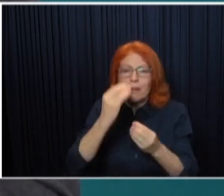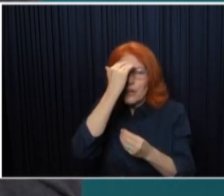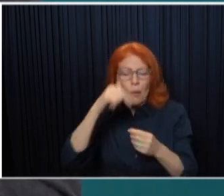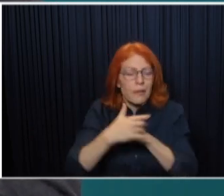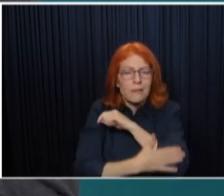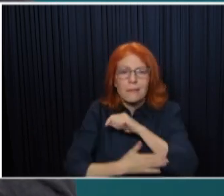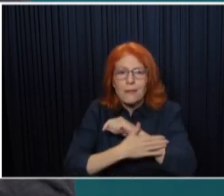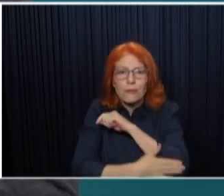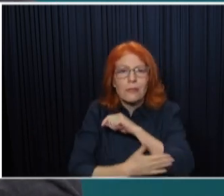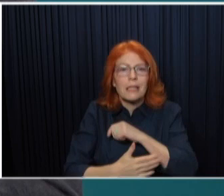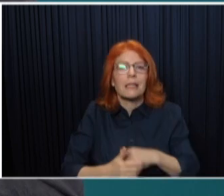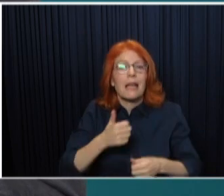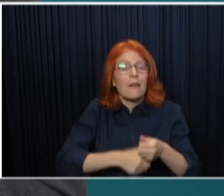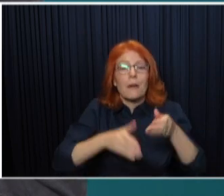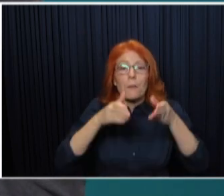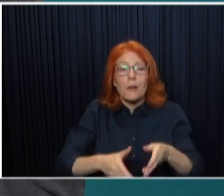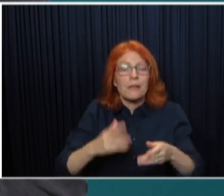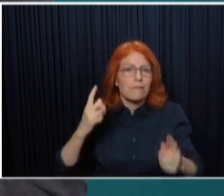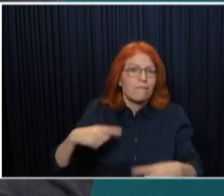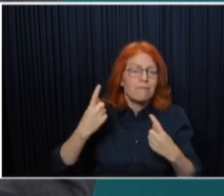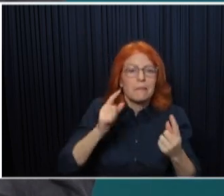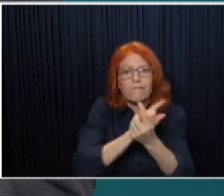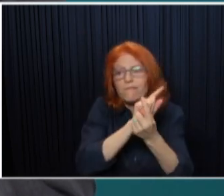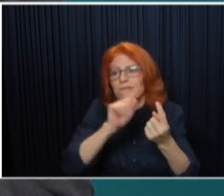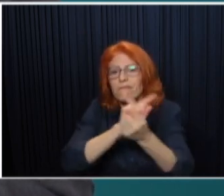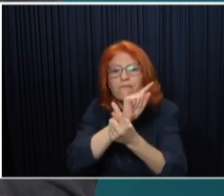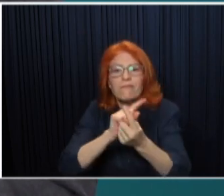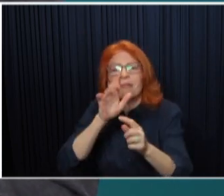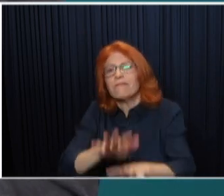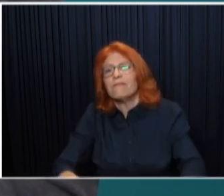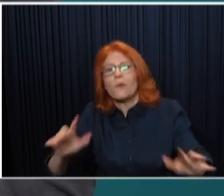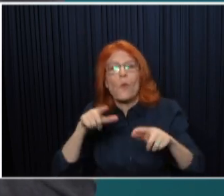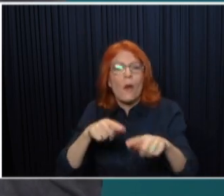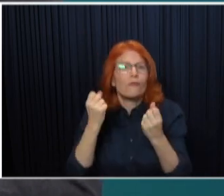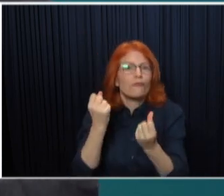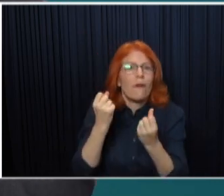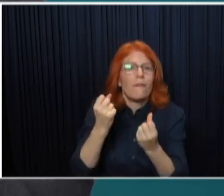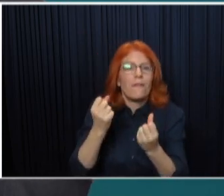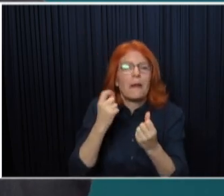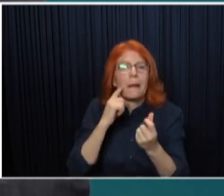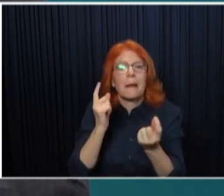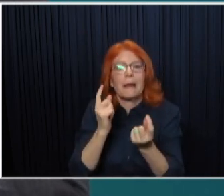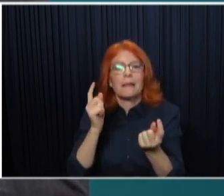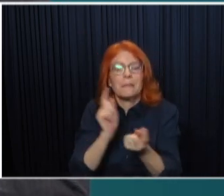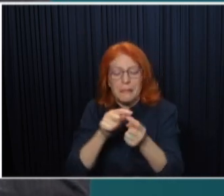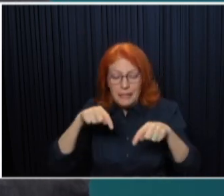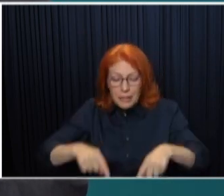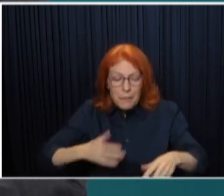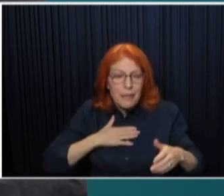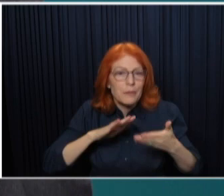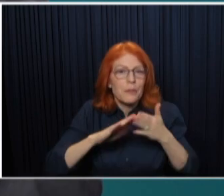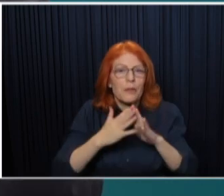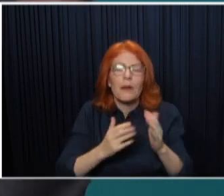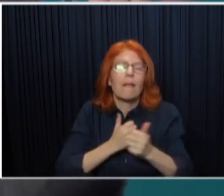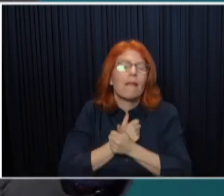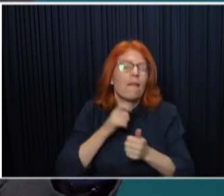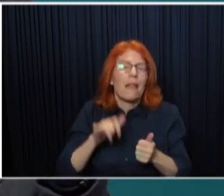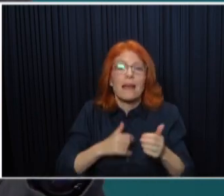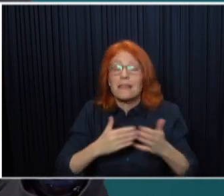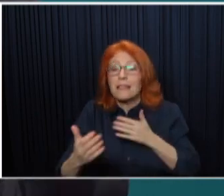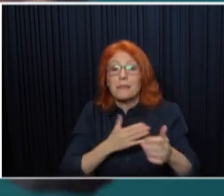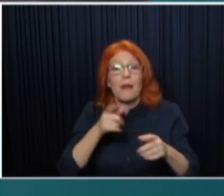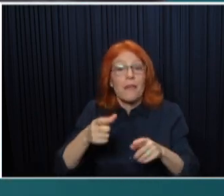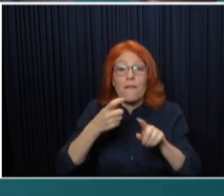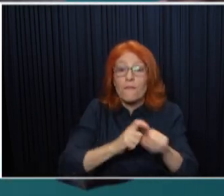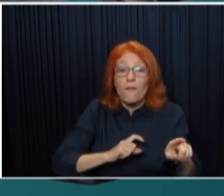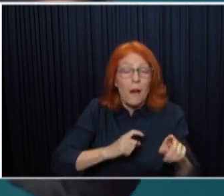country. Every person I've ever met out on the road, I meet them here in my community, and I love that because no matter where they're